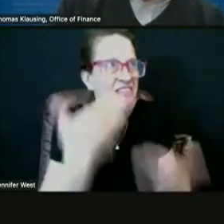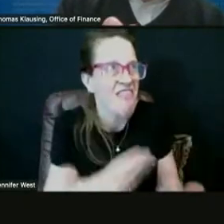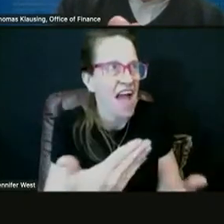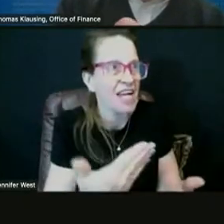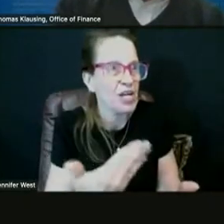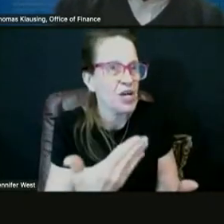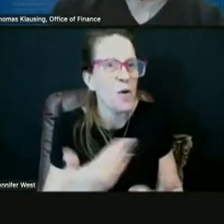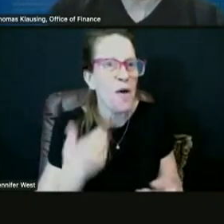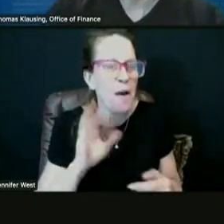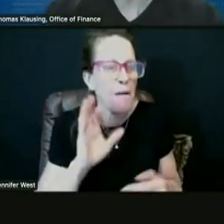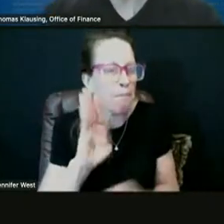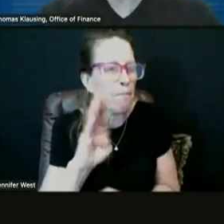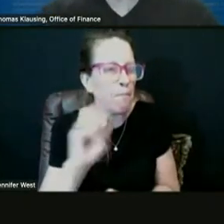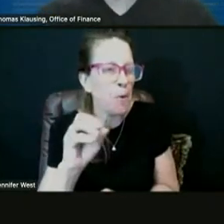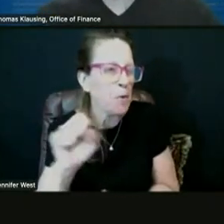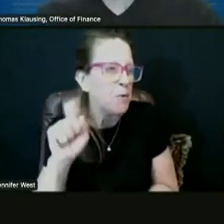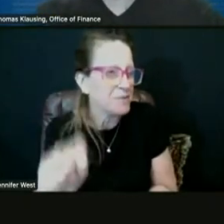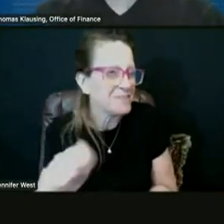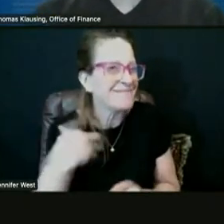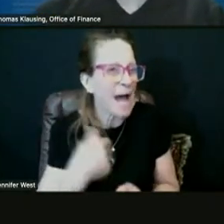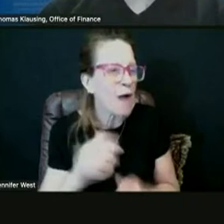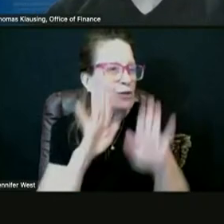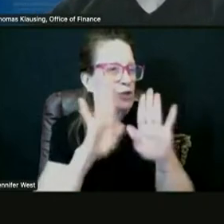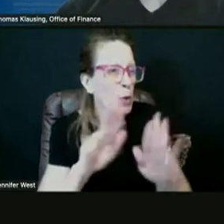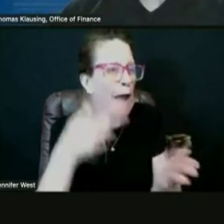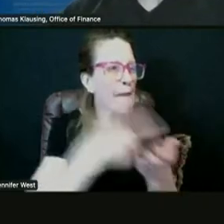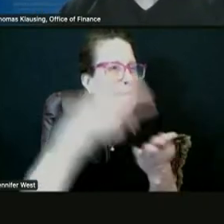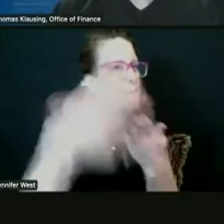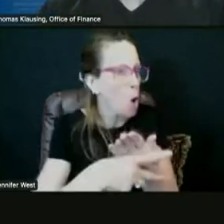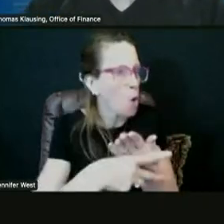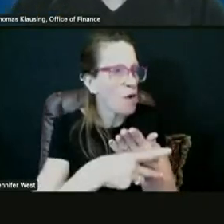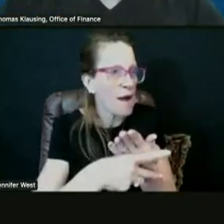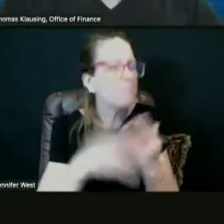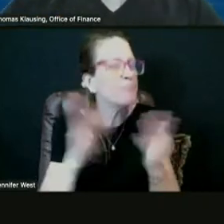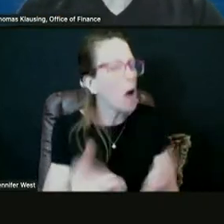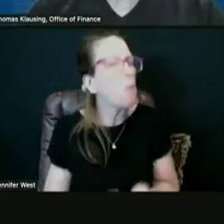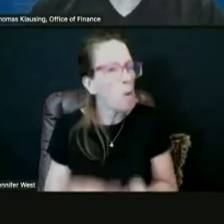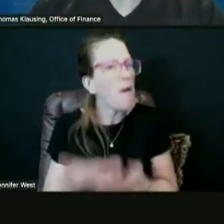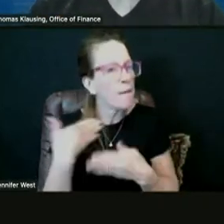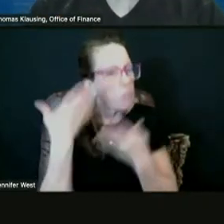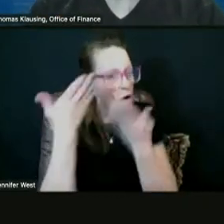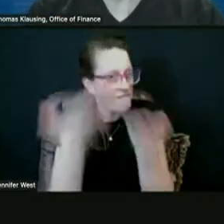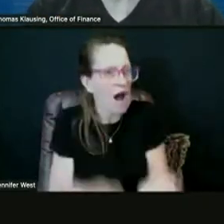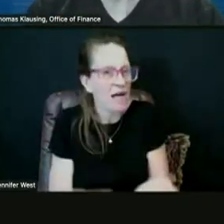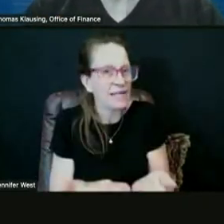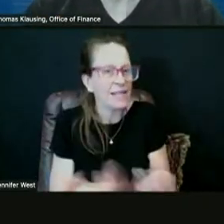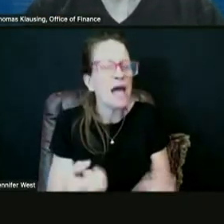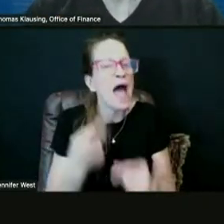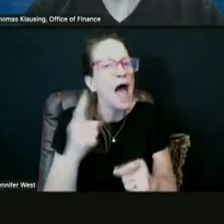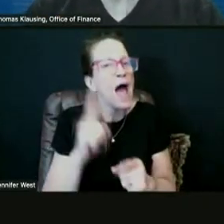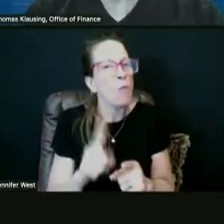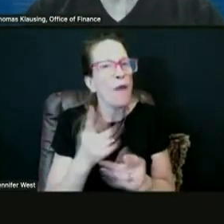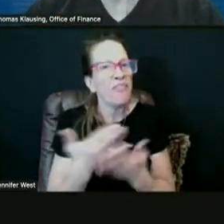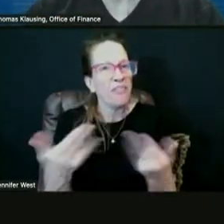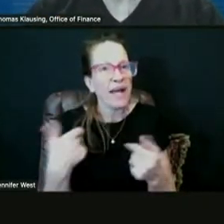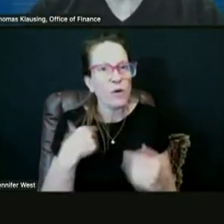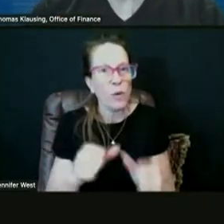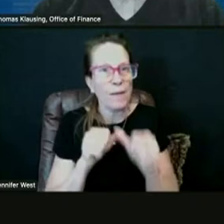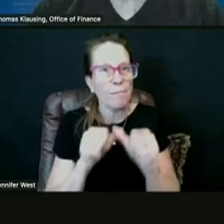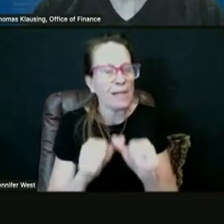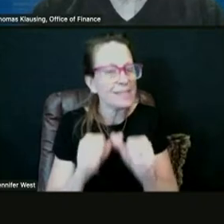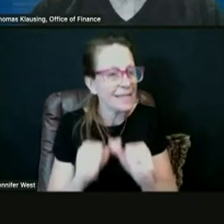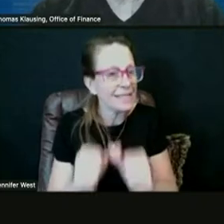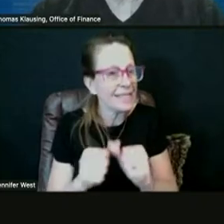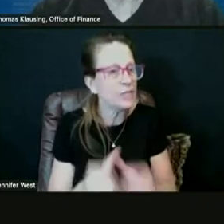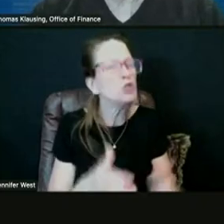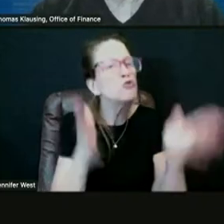was actually one of those programs, you were right, that we had. And one thing we'll have to continue to talk about, or not talk about,